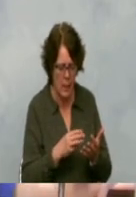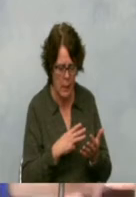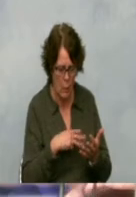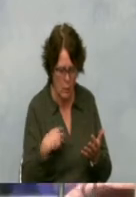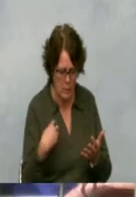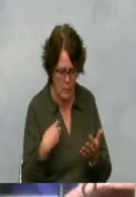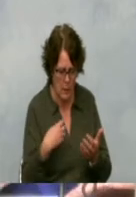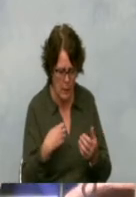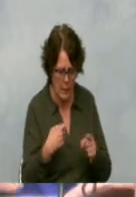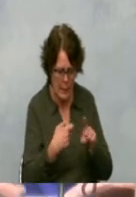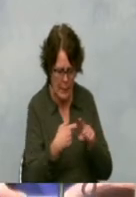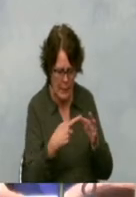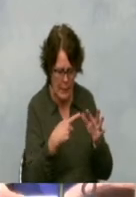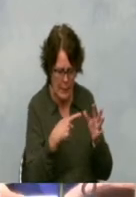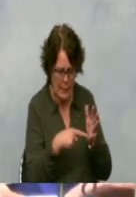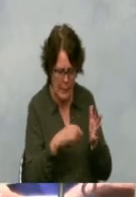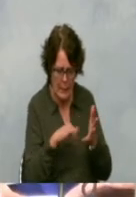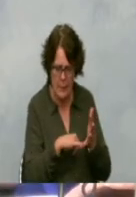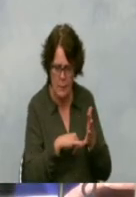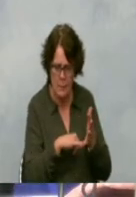Councillor Keat.